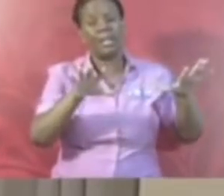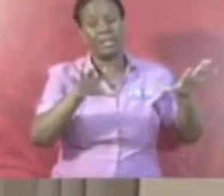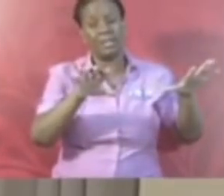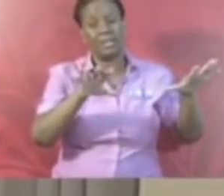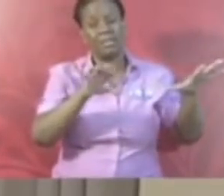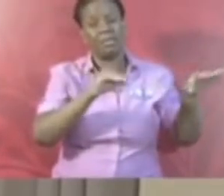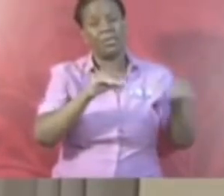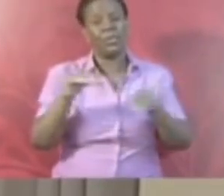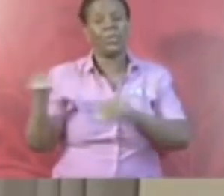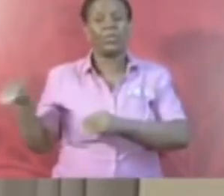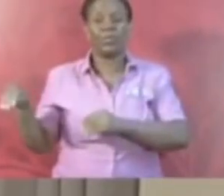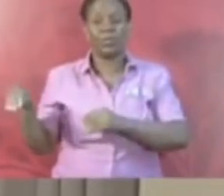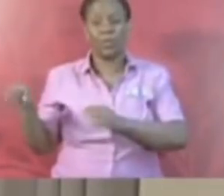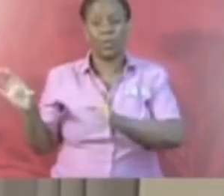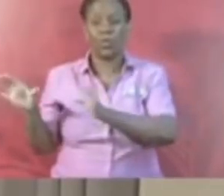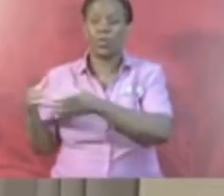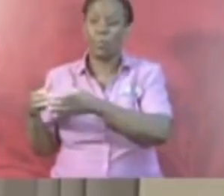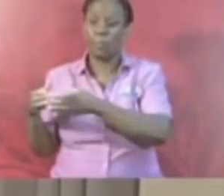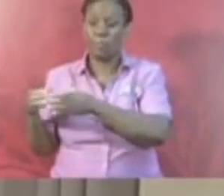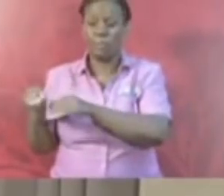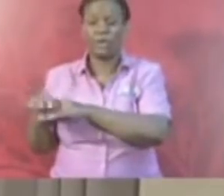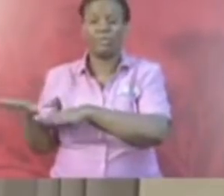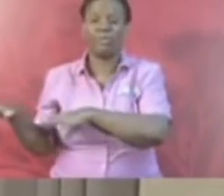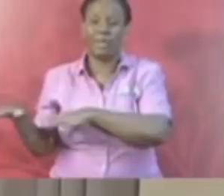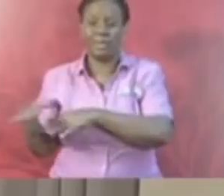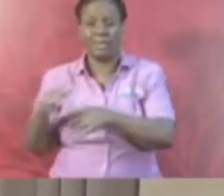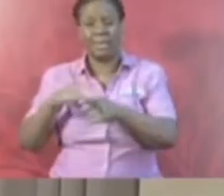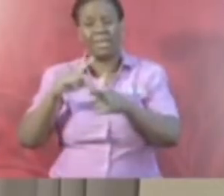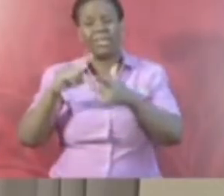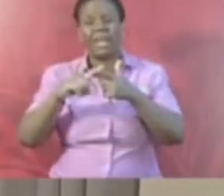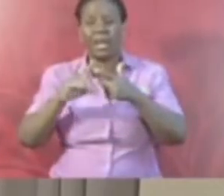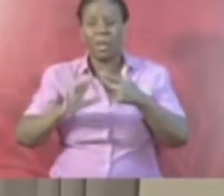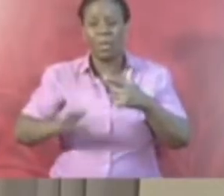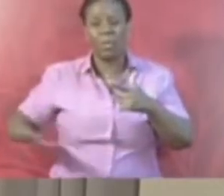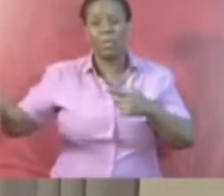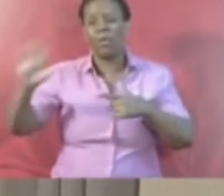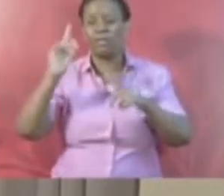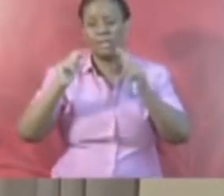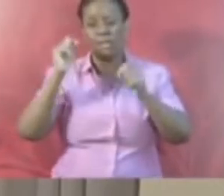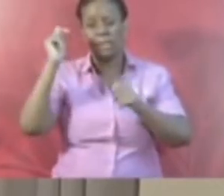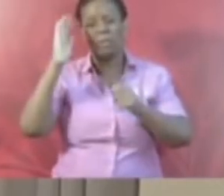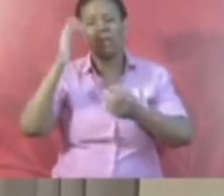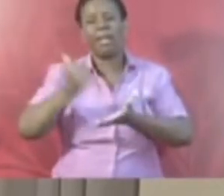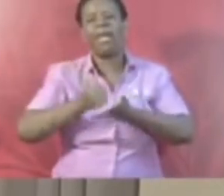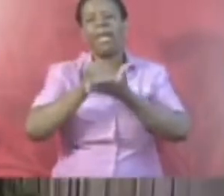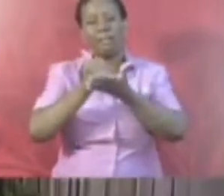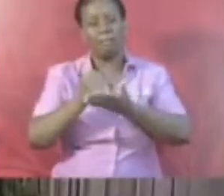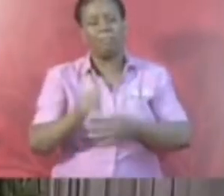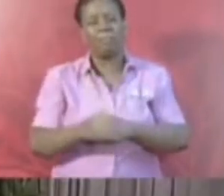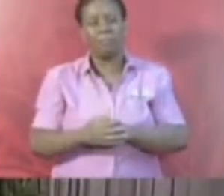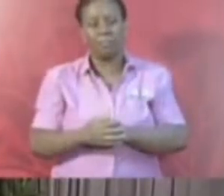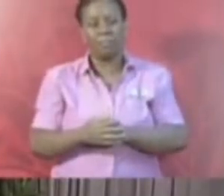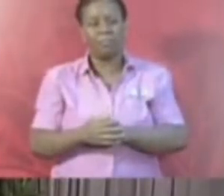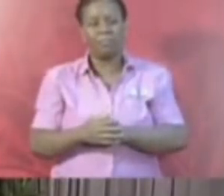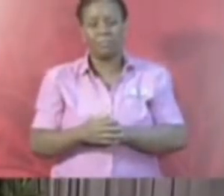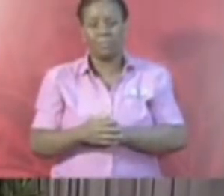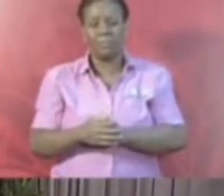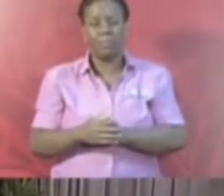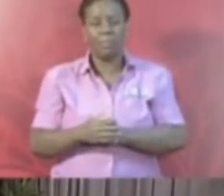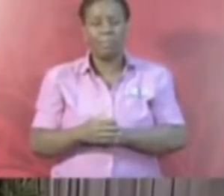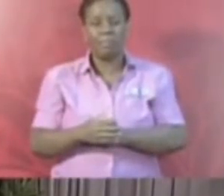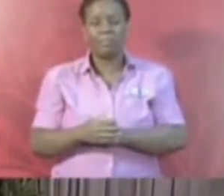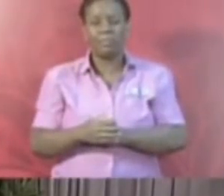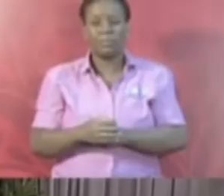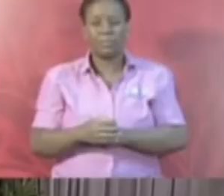within our grasp, but we need all of Trinidad and Tobago to help us. Thank you very much, Candice. Thank you very